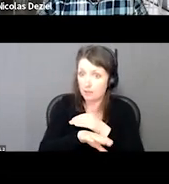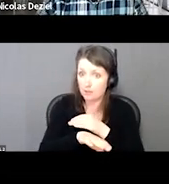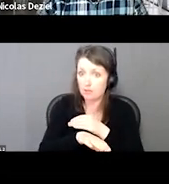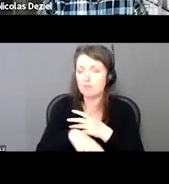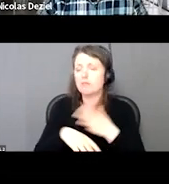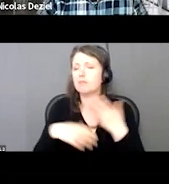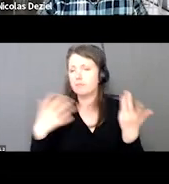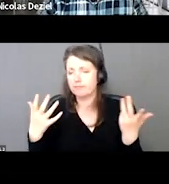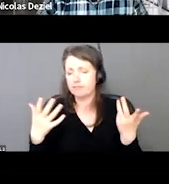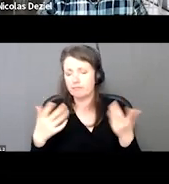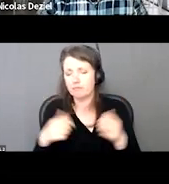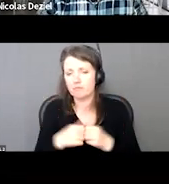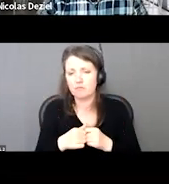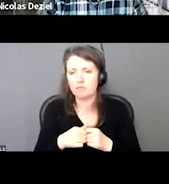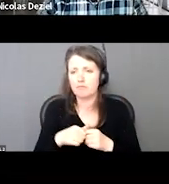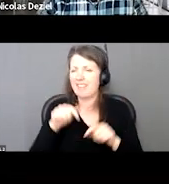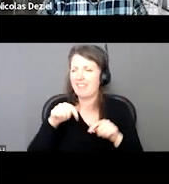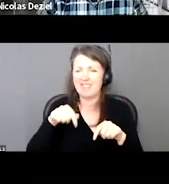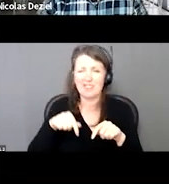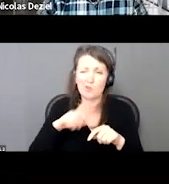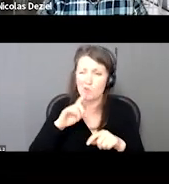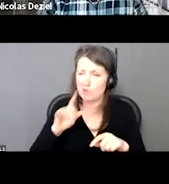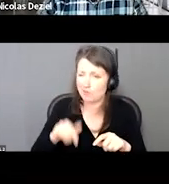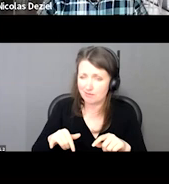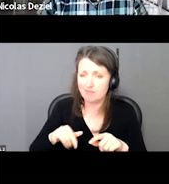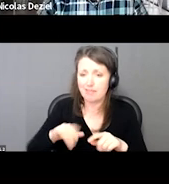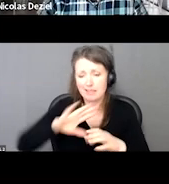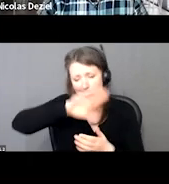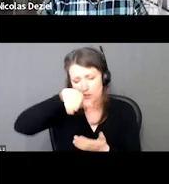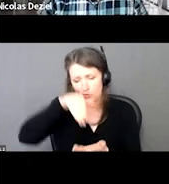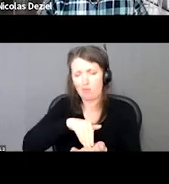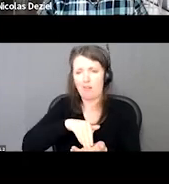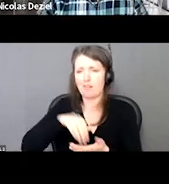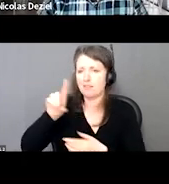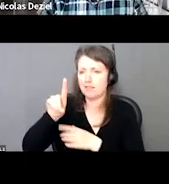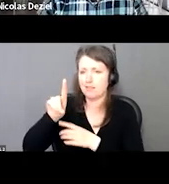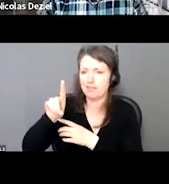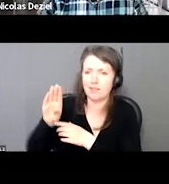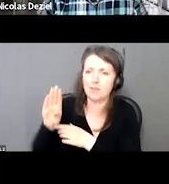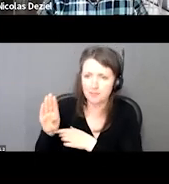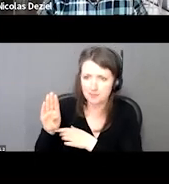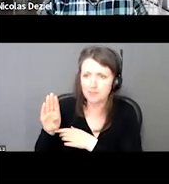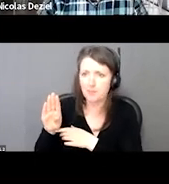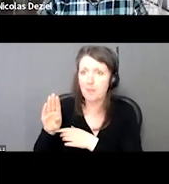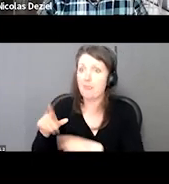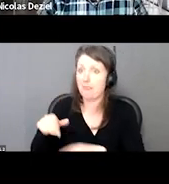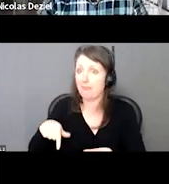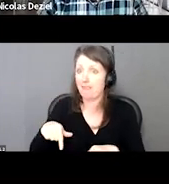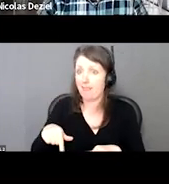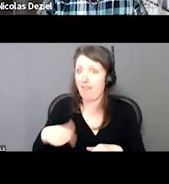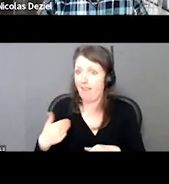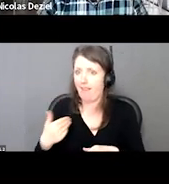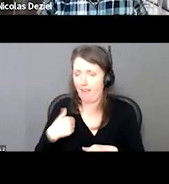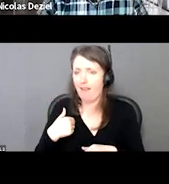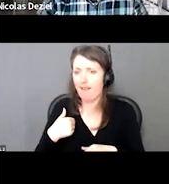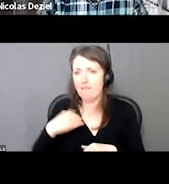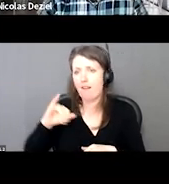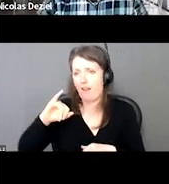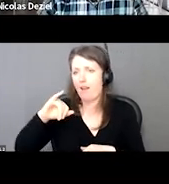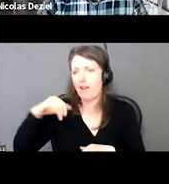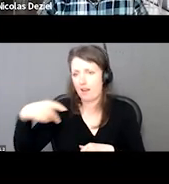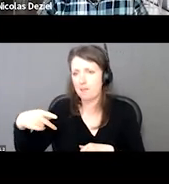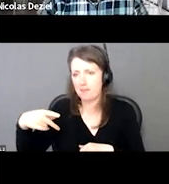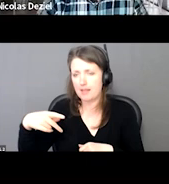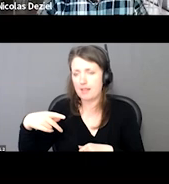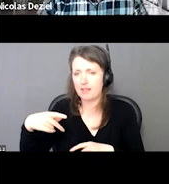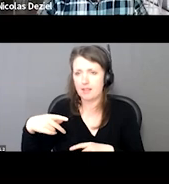terms, ExploreIP is a centralized database that hosts IP assets held by the public sector